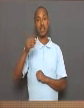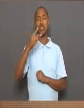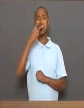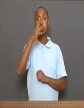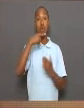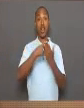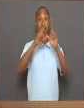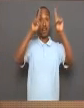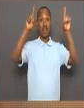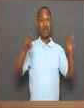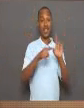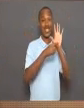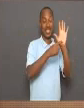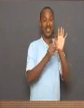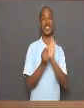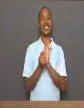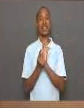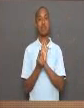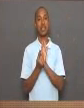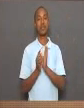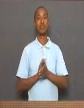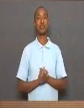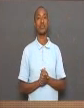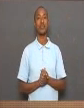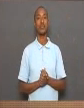shown here, for example.